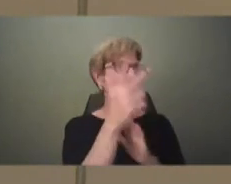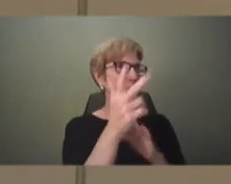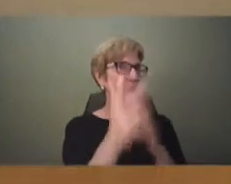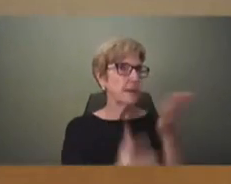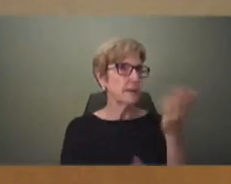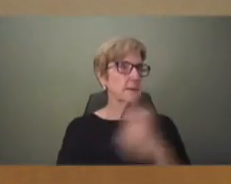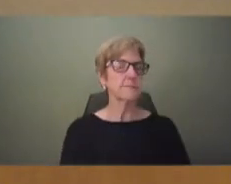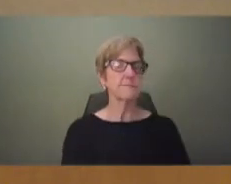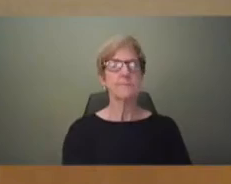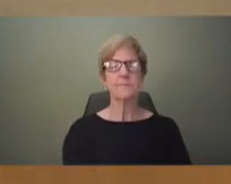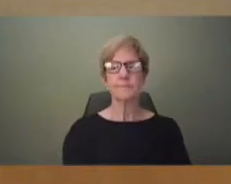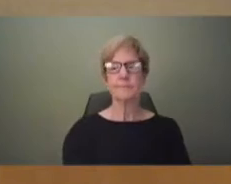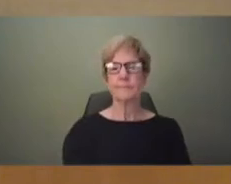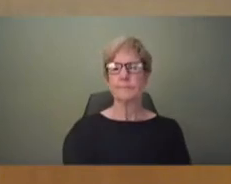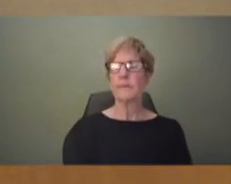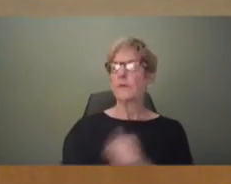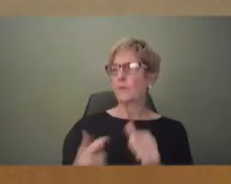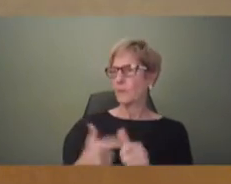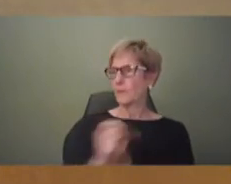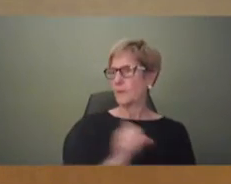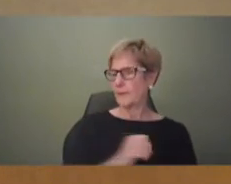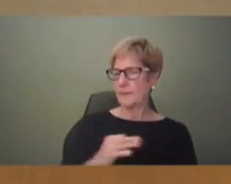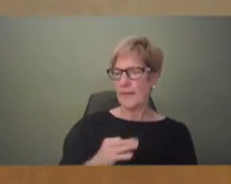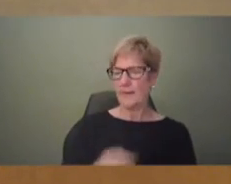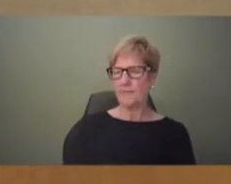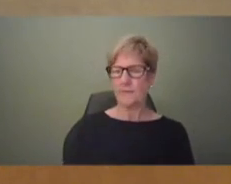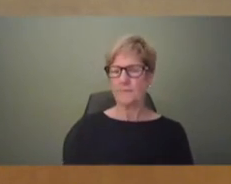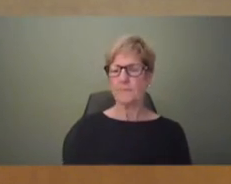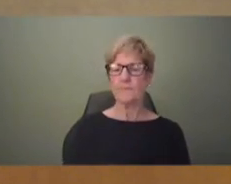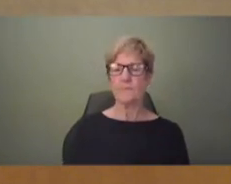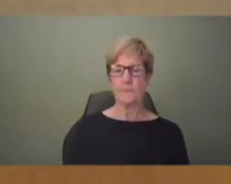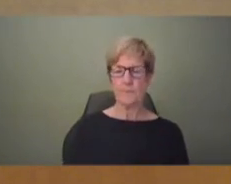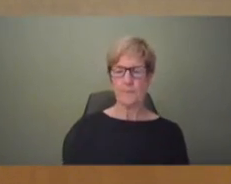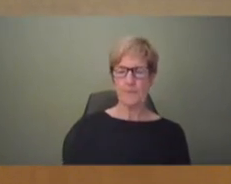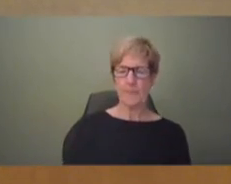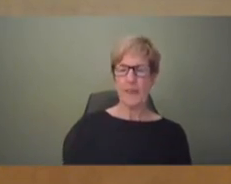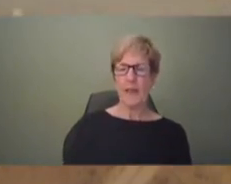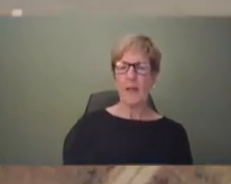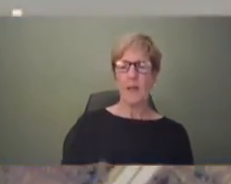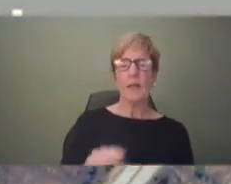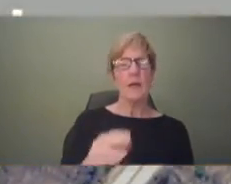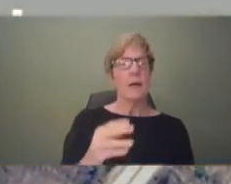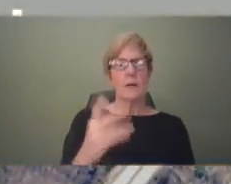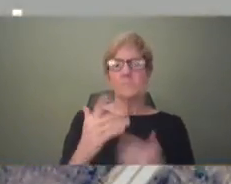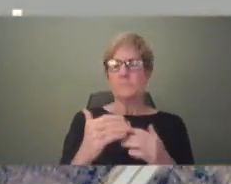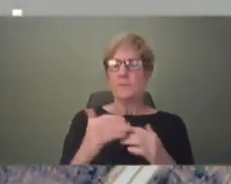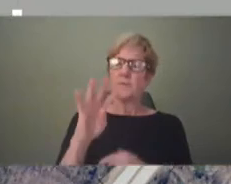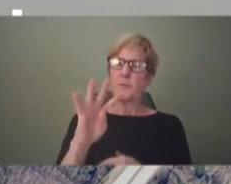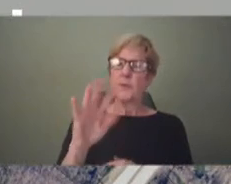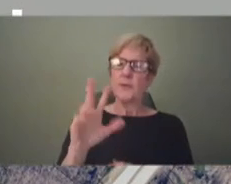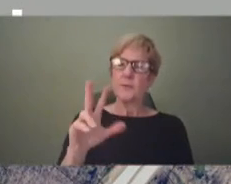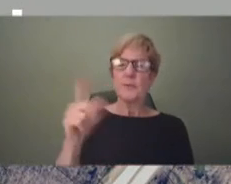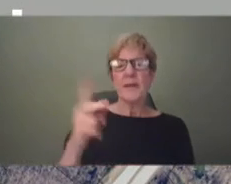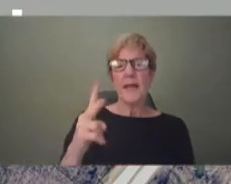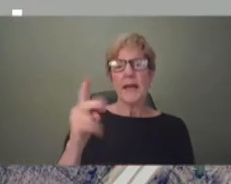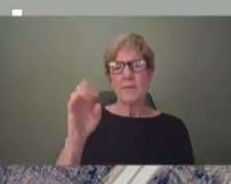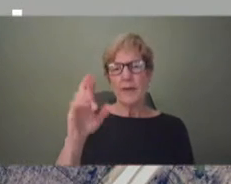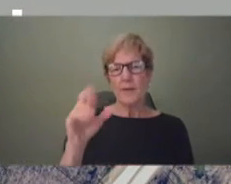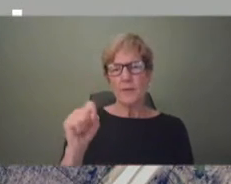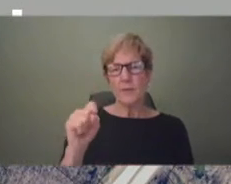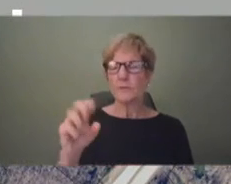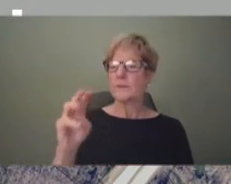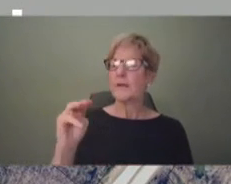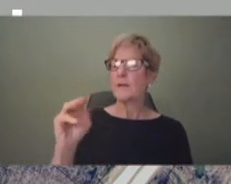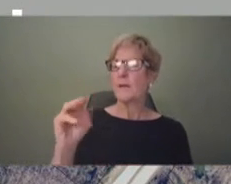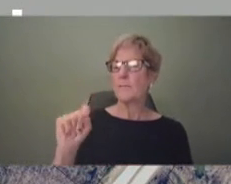presentation is done uh thank you 2022 089 uh it's just over 43 and a half acres uh off Mount Holly Huntersville